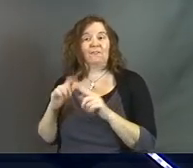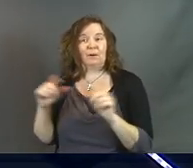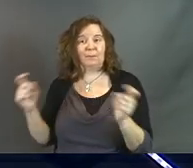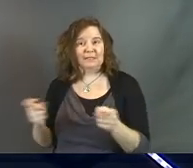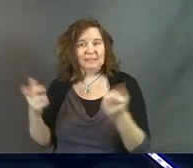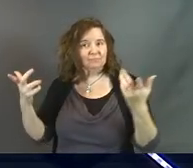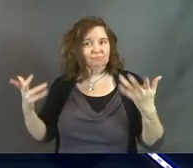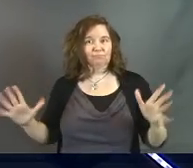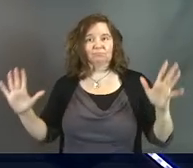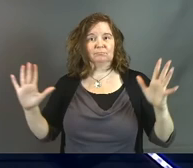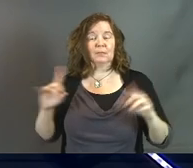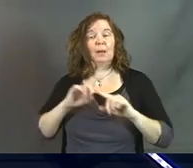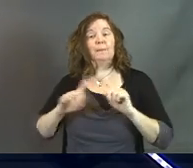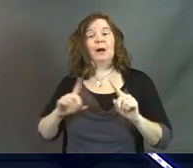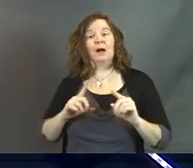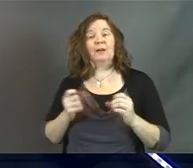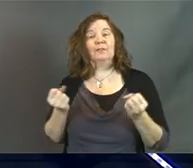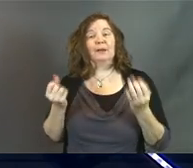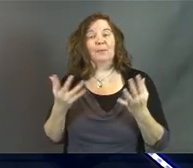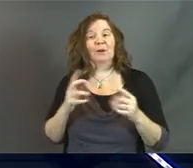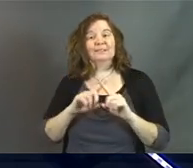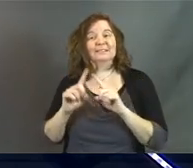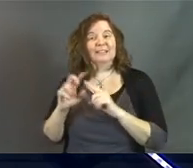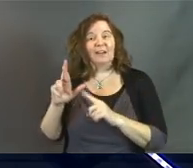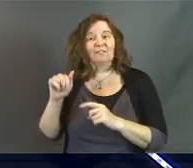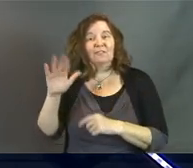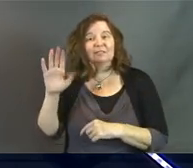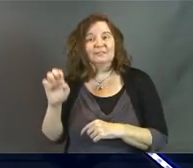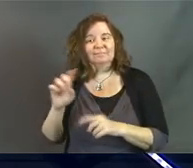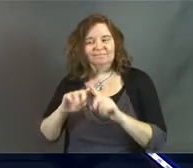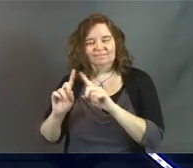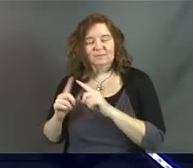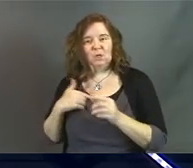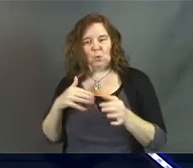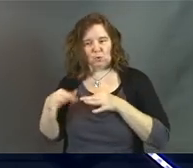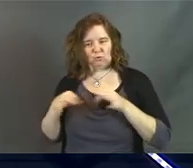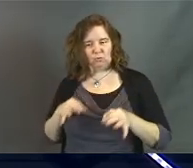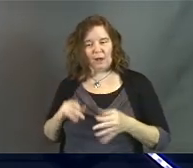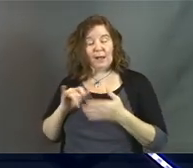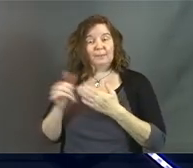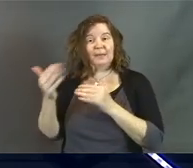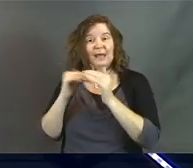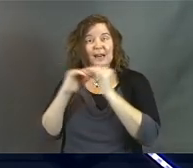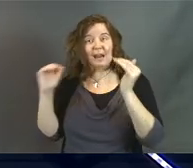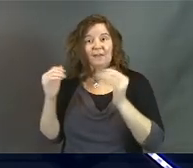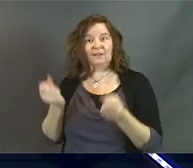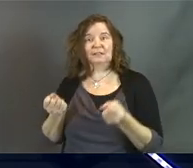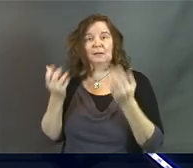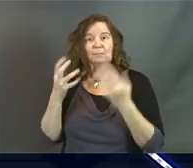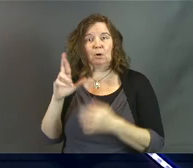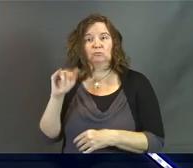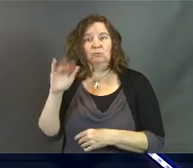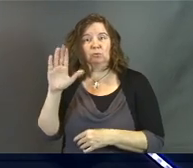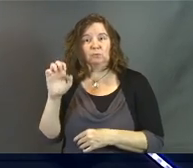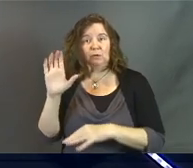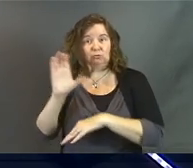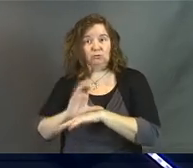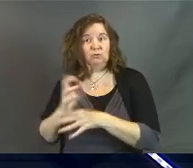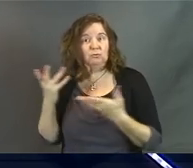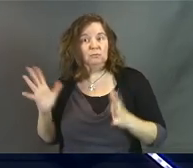their sins. But they're multi-ethnic. So we describe the fact that heaven is a multiracial